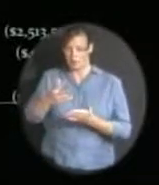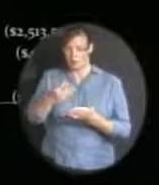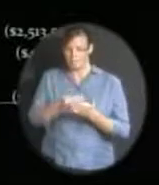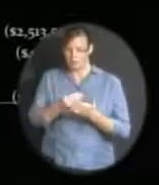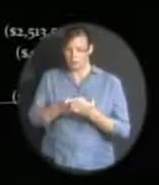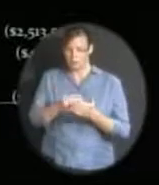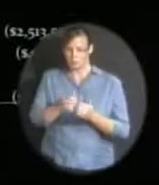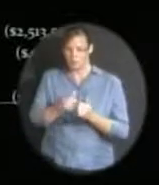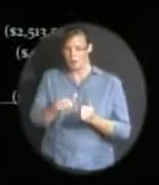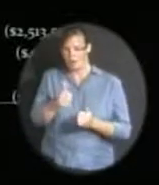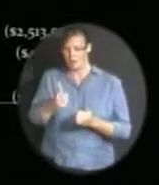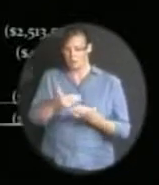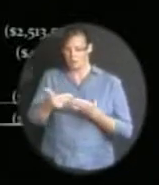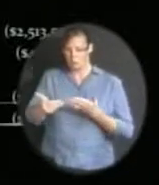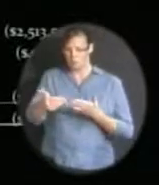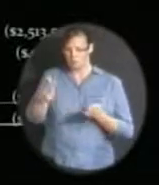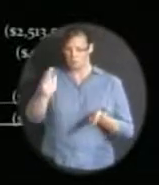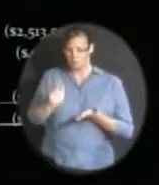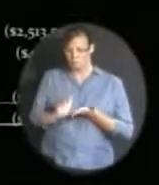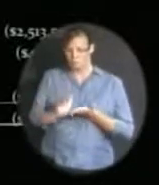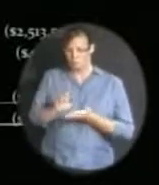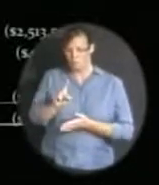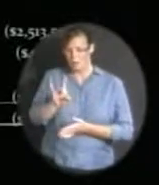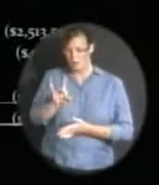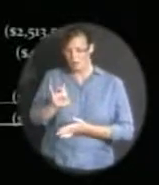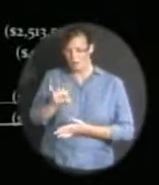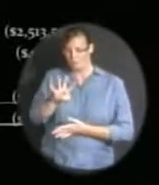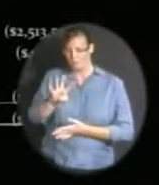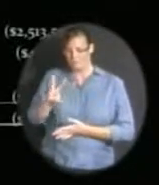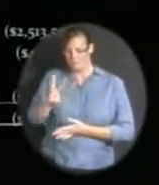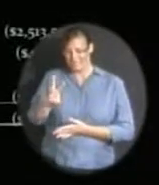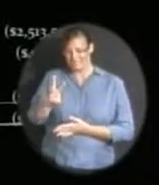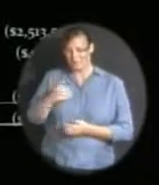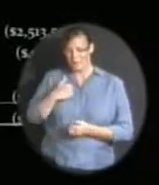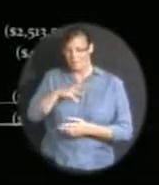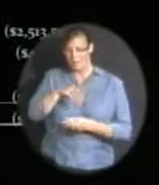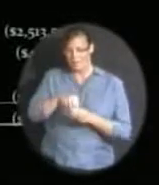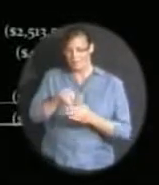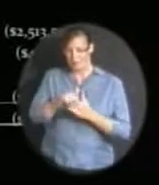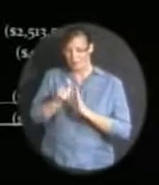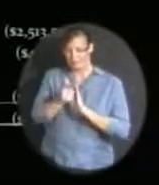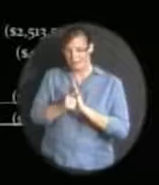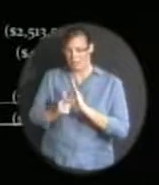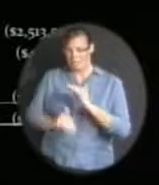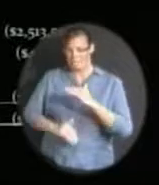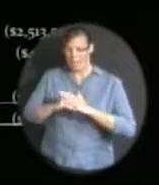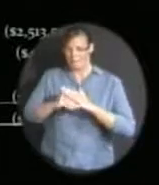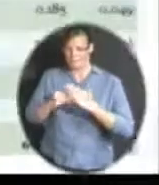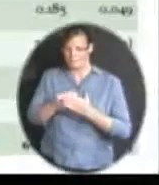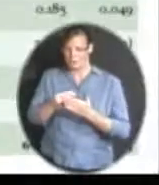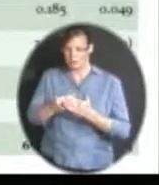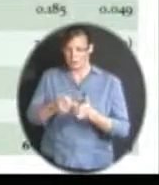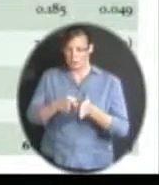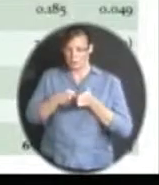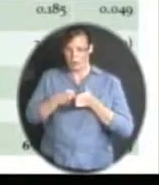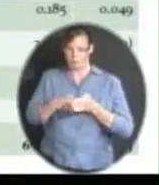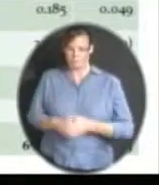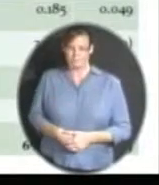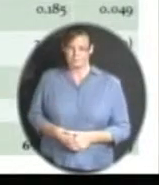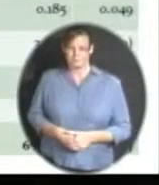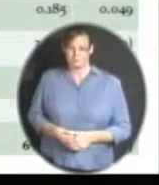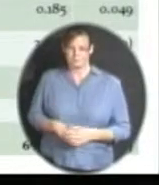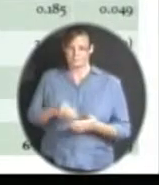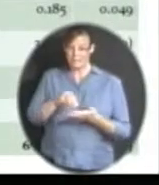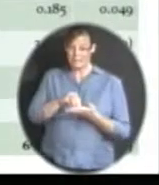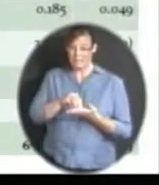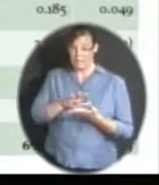revenue sources were down by about $846 to get us within that legal maximum budget requirement. The impact